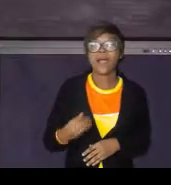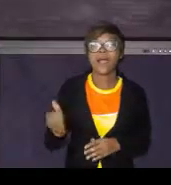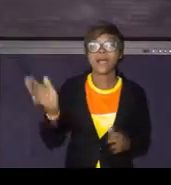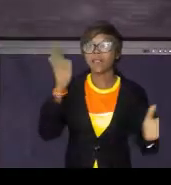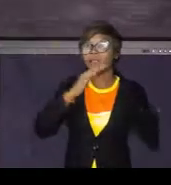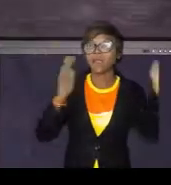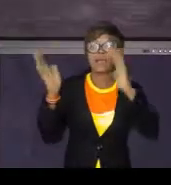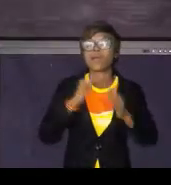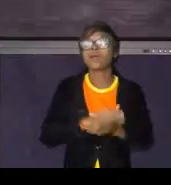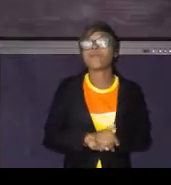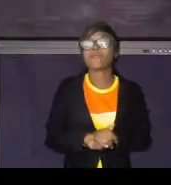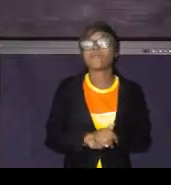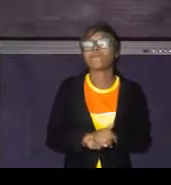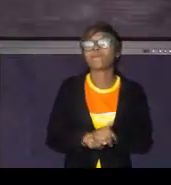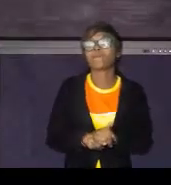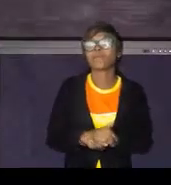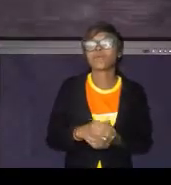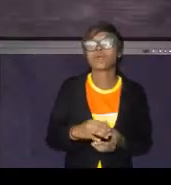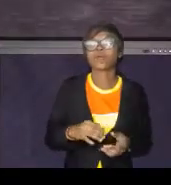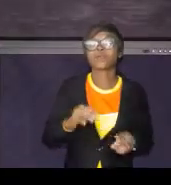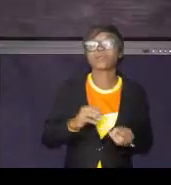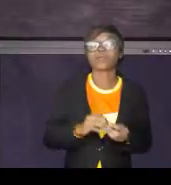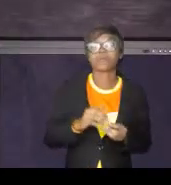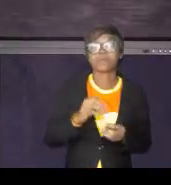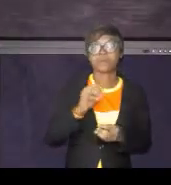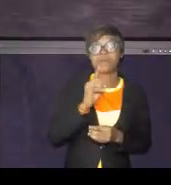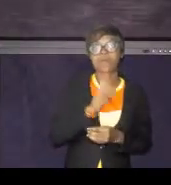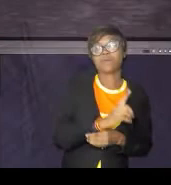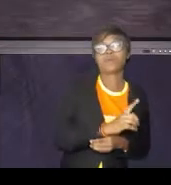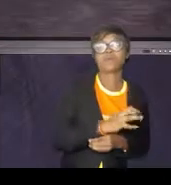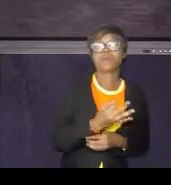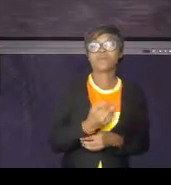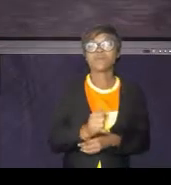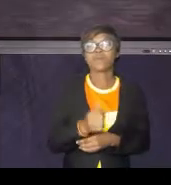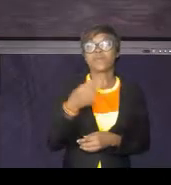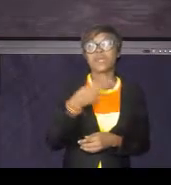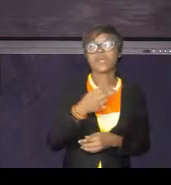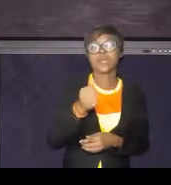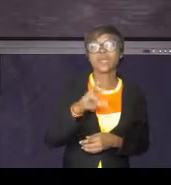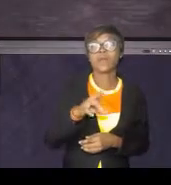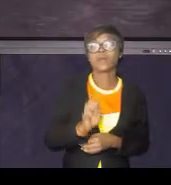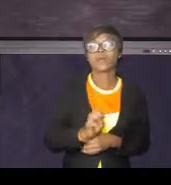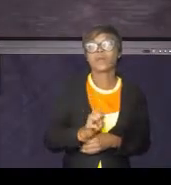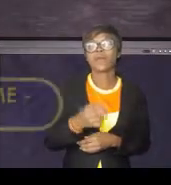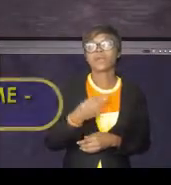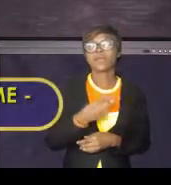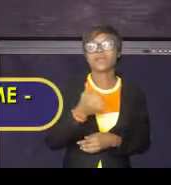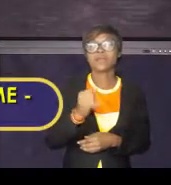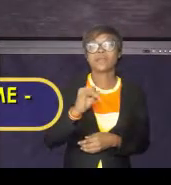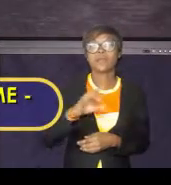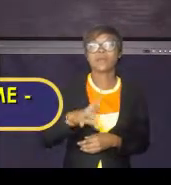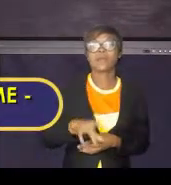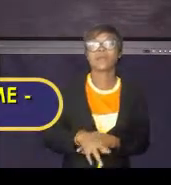hair. One is spelled H-A-R-E and the second one is spelled